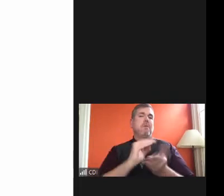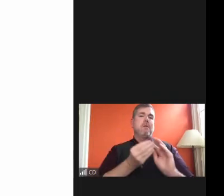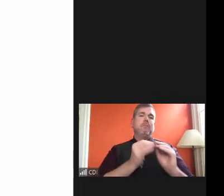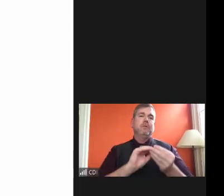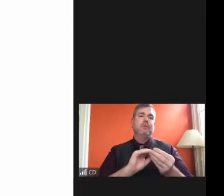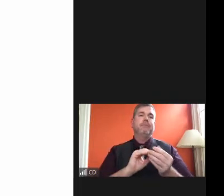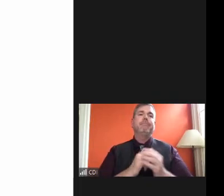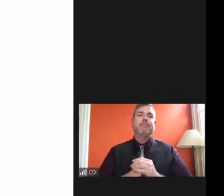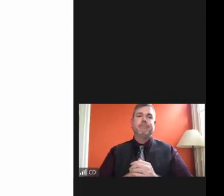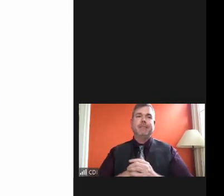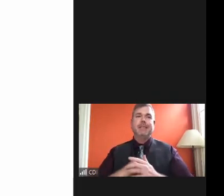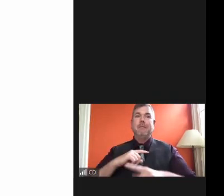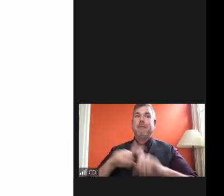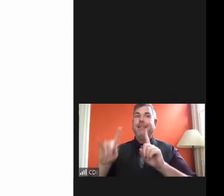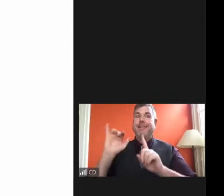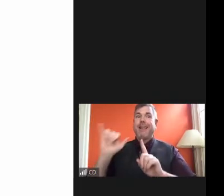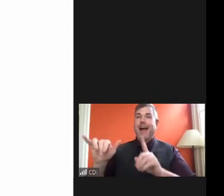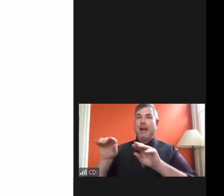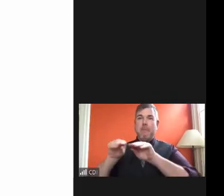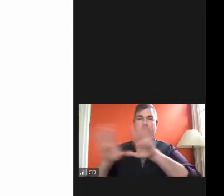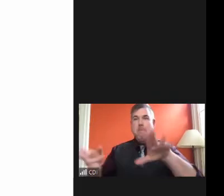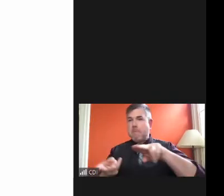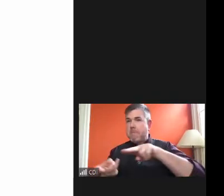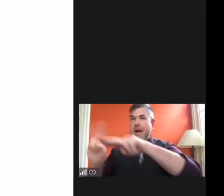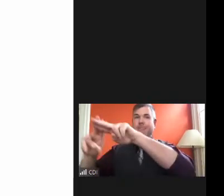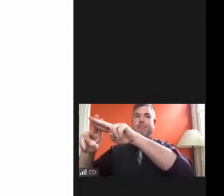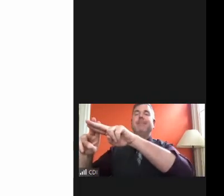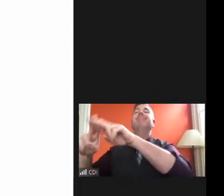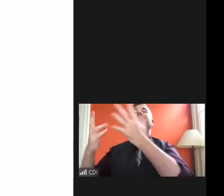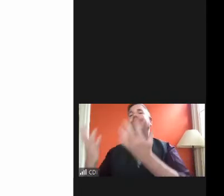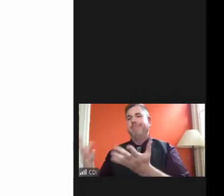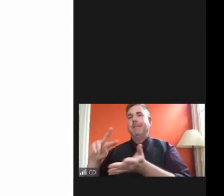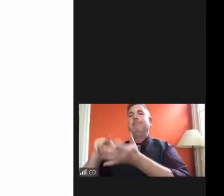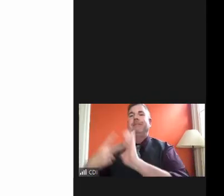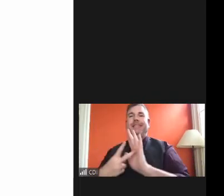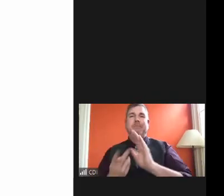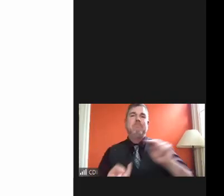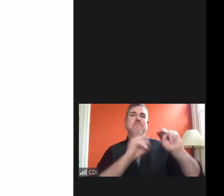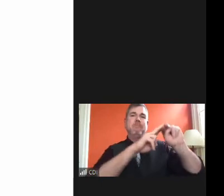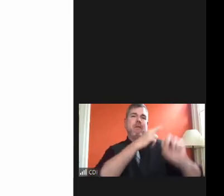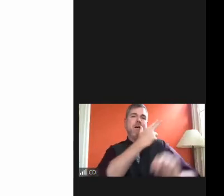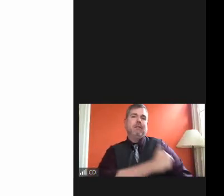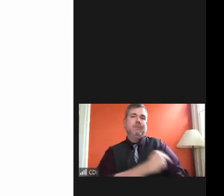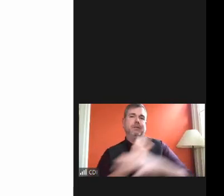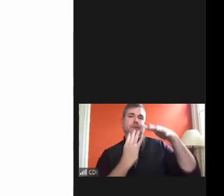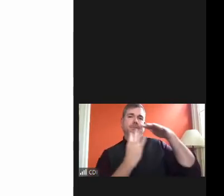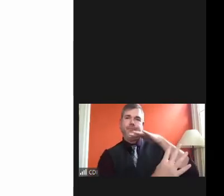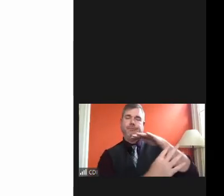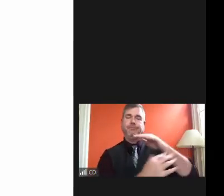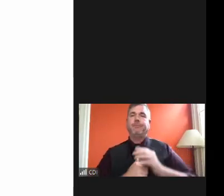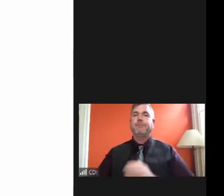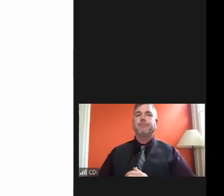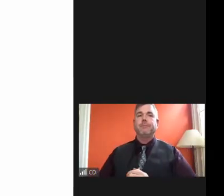This shows that just the demographics of our cases over time. We have had